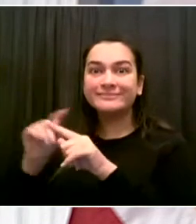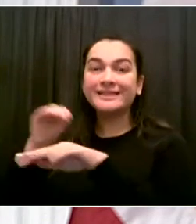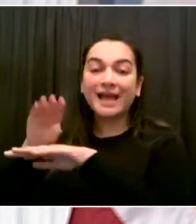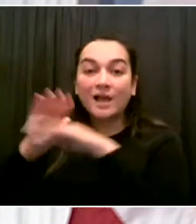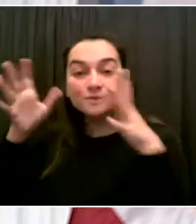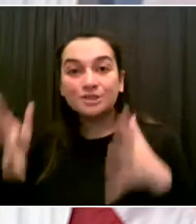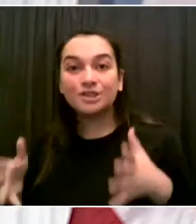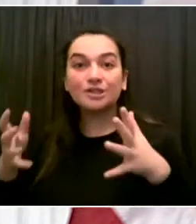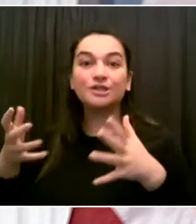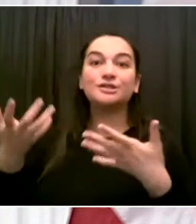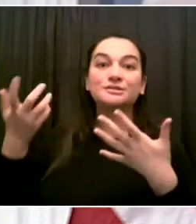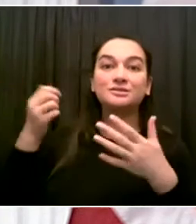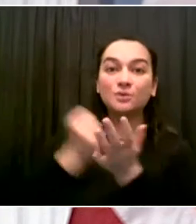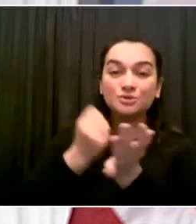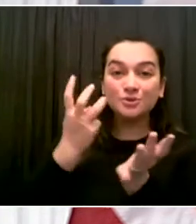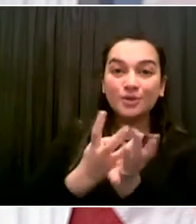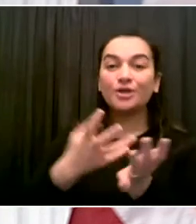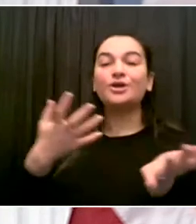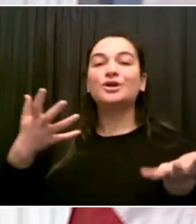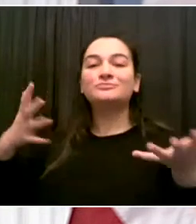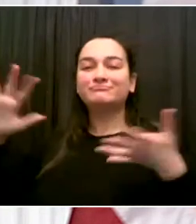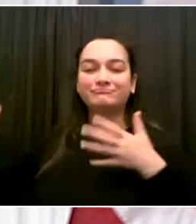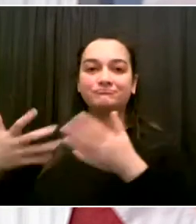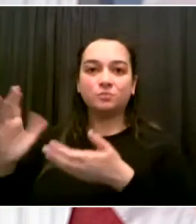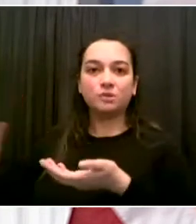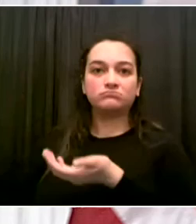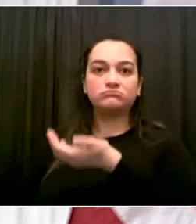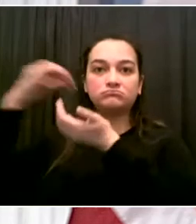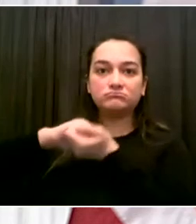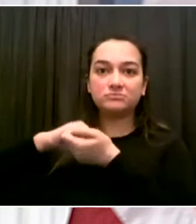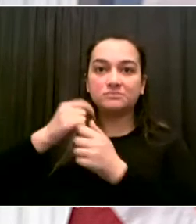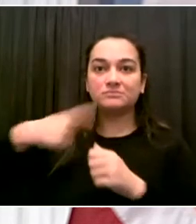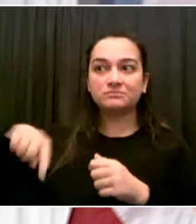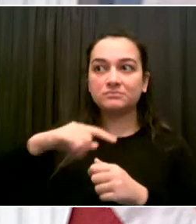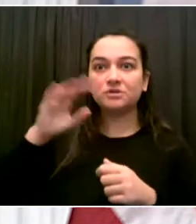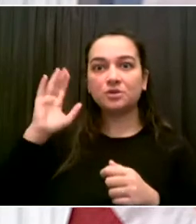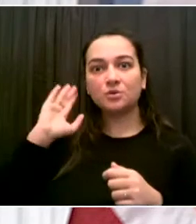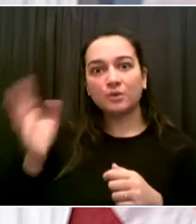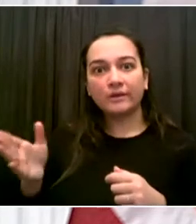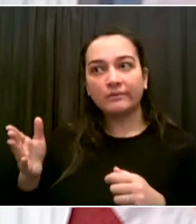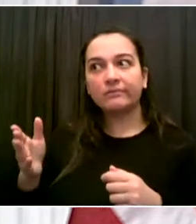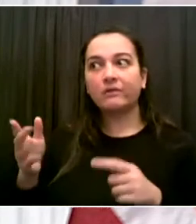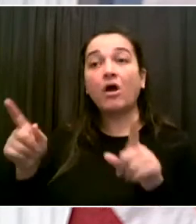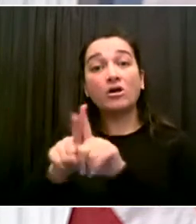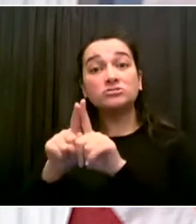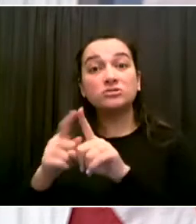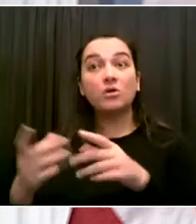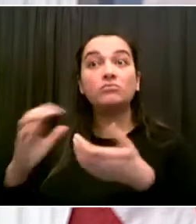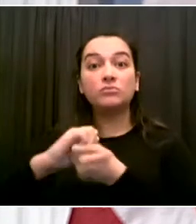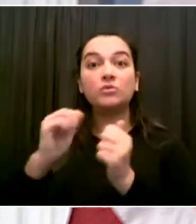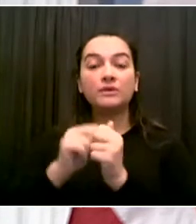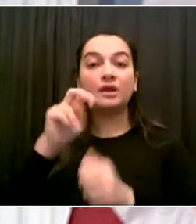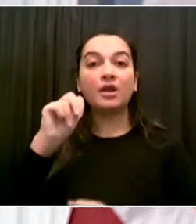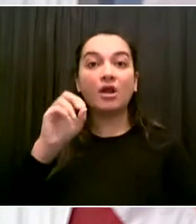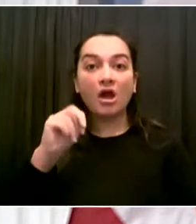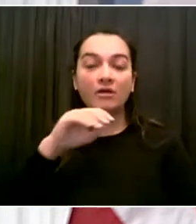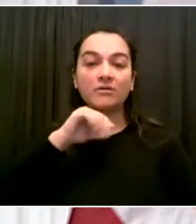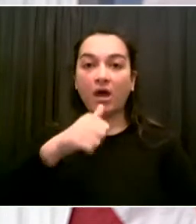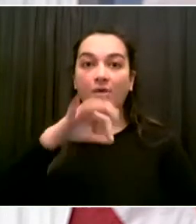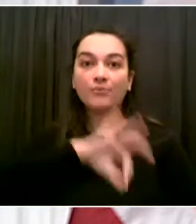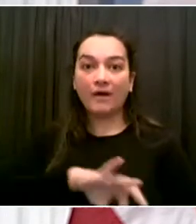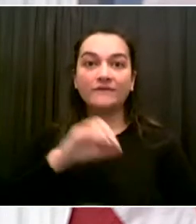an opportunity to bring two worlds together that have always supported students in the summer, but doing it in a way that brings the great